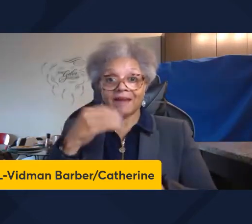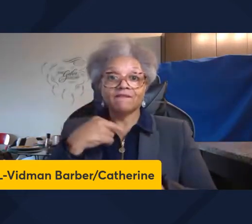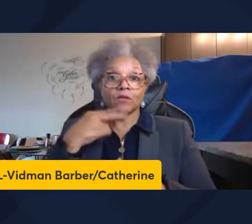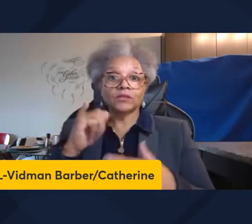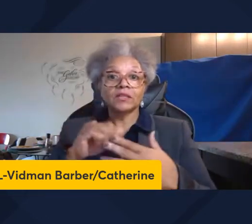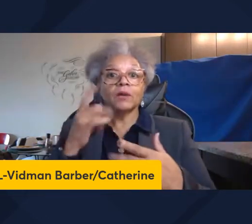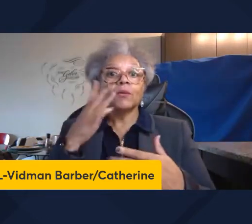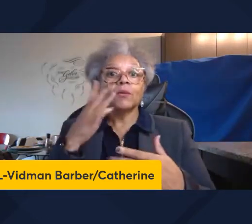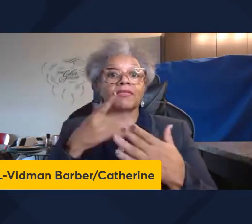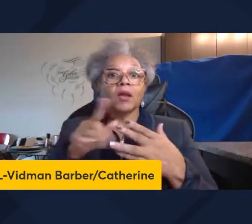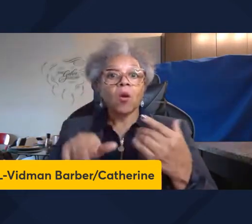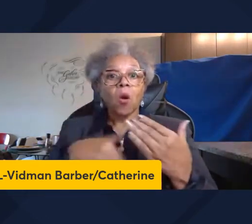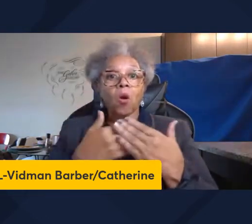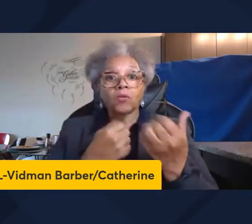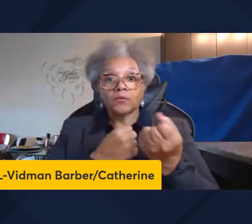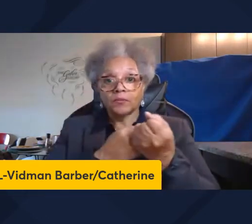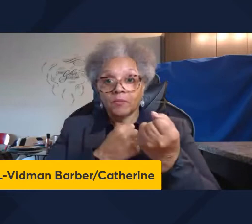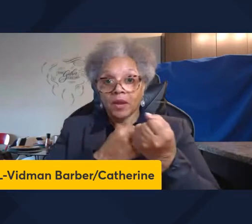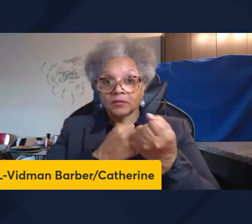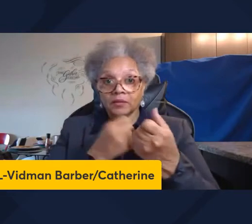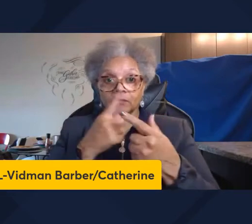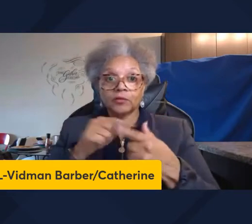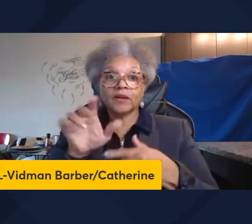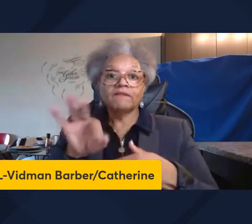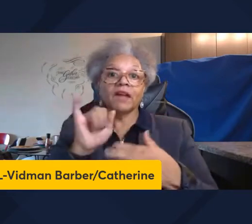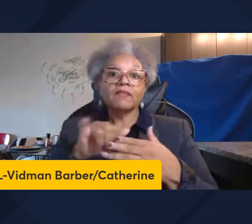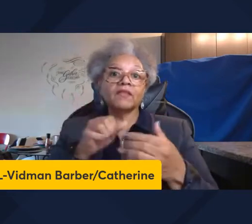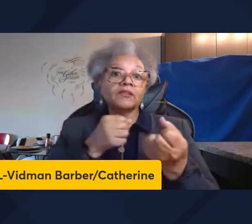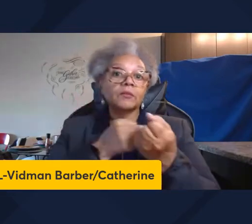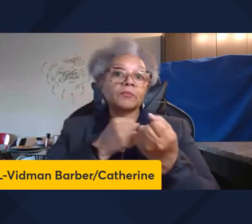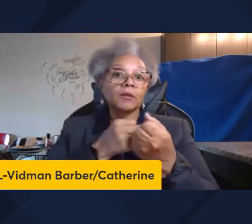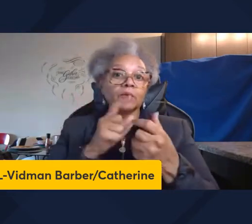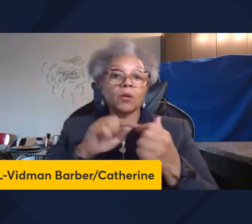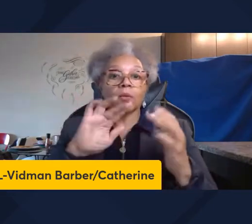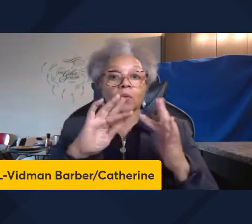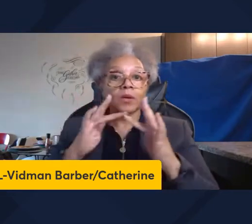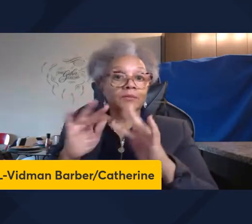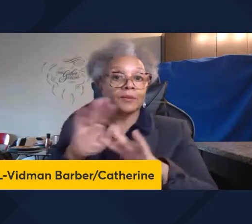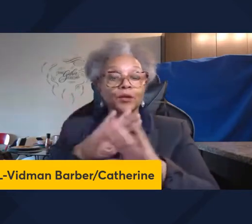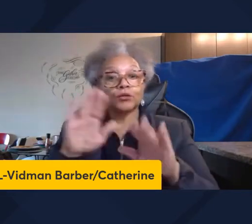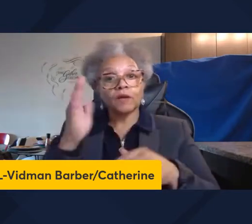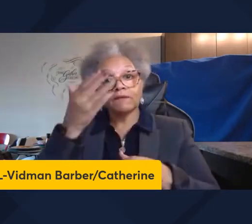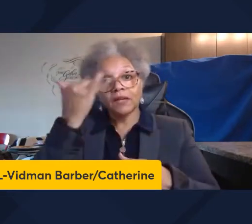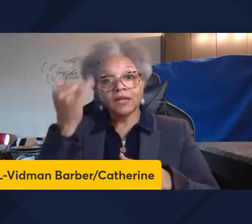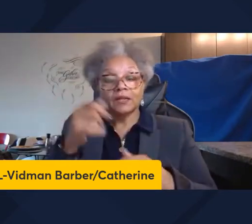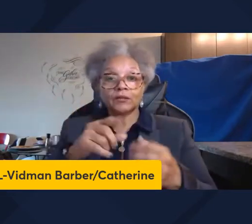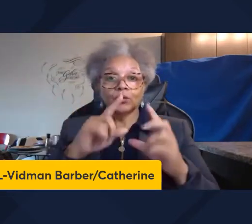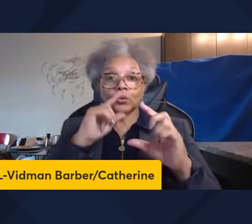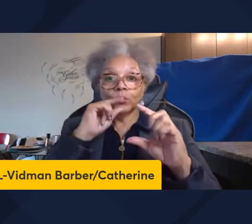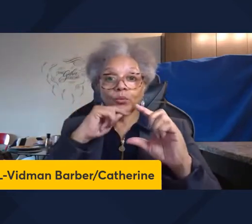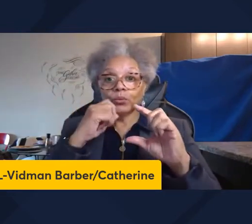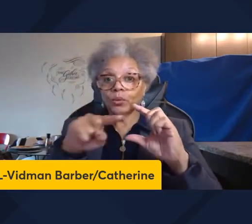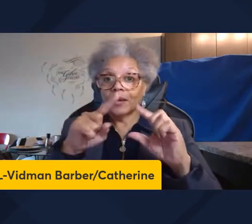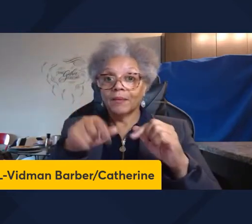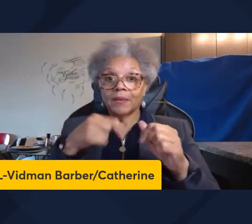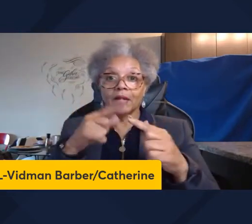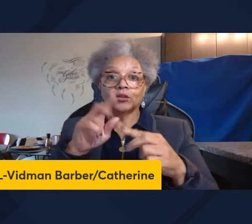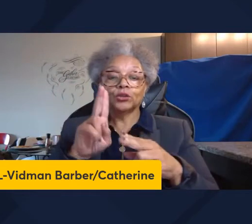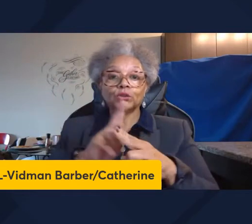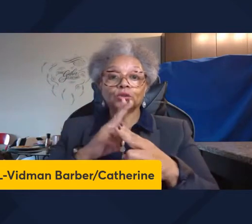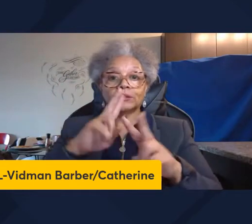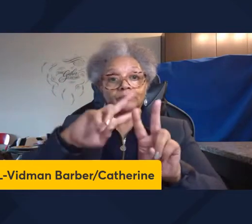possible. You can find our full list of sponsors on our website. Don't forget to tweet about our session today using the hashtag